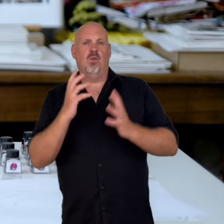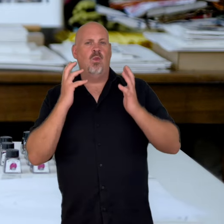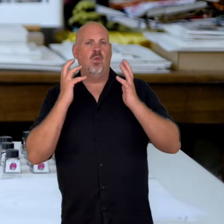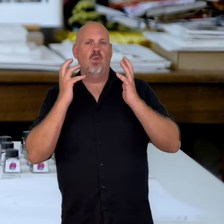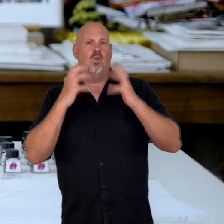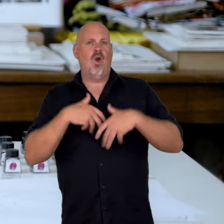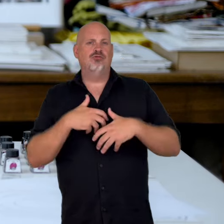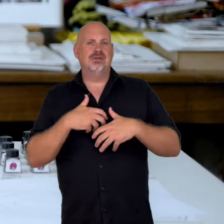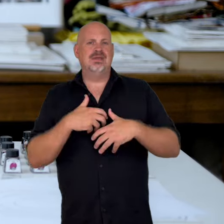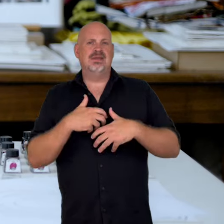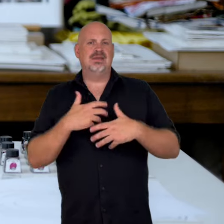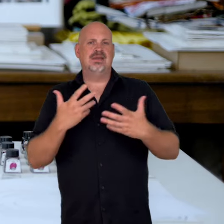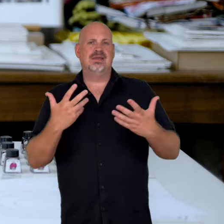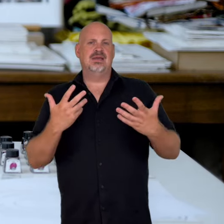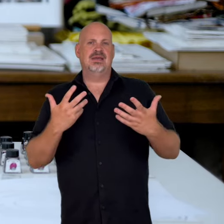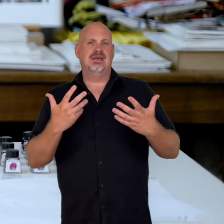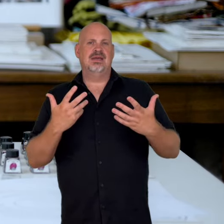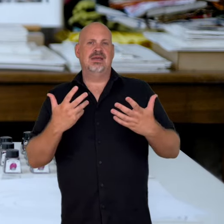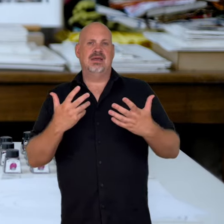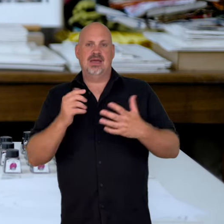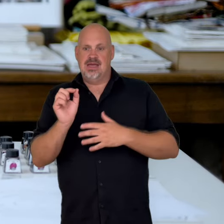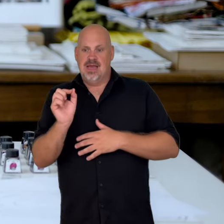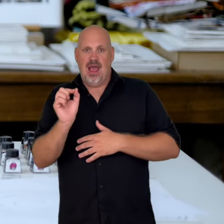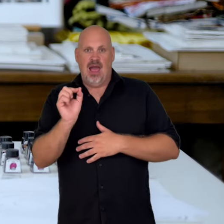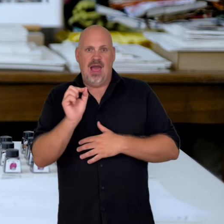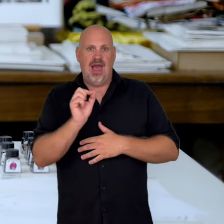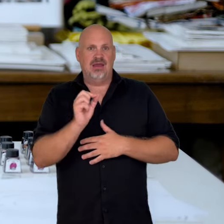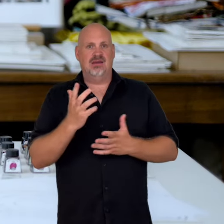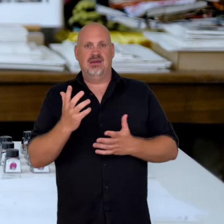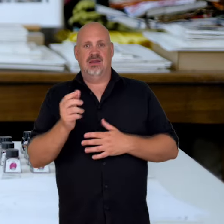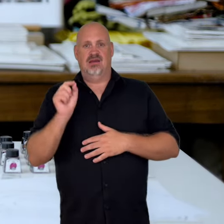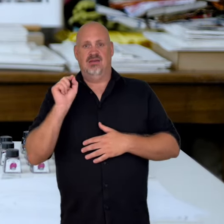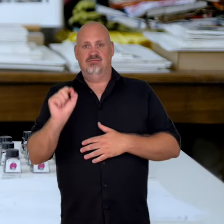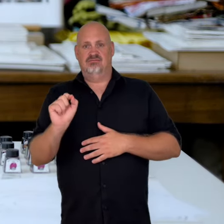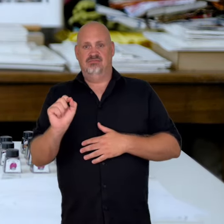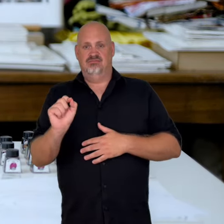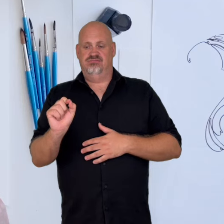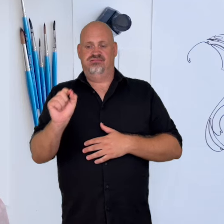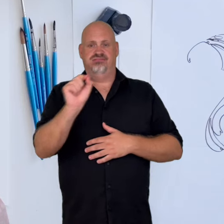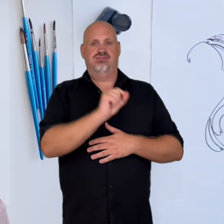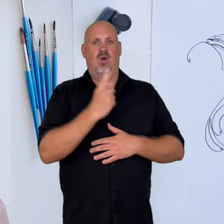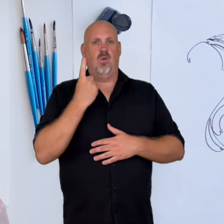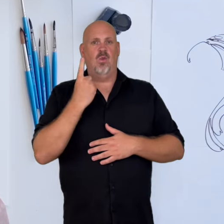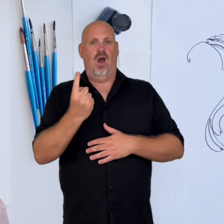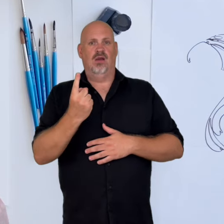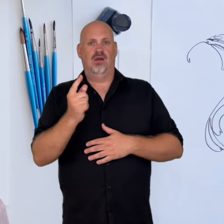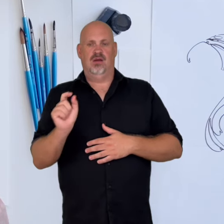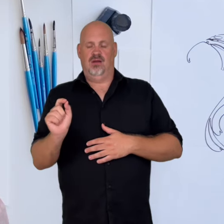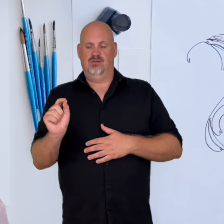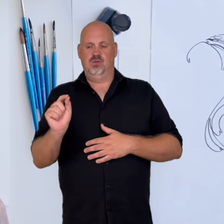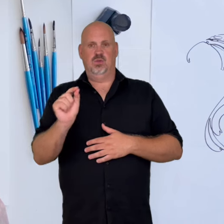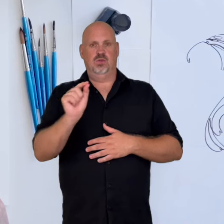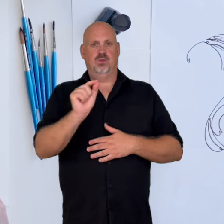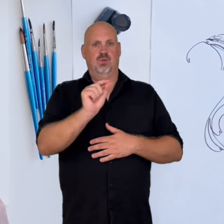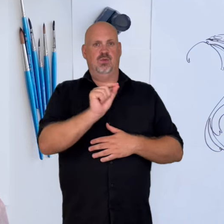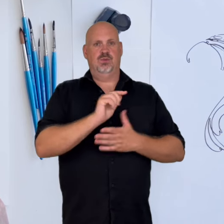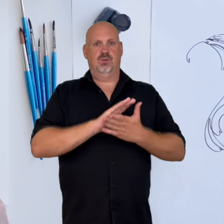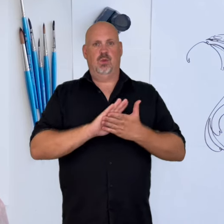always like to kind of start on the far right arch, and then really don't worry